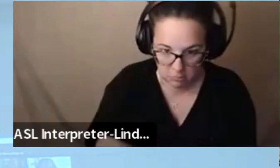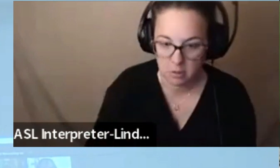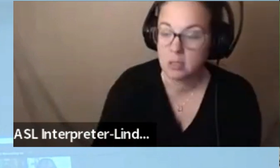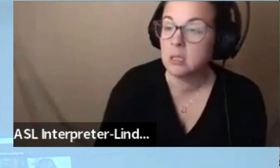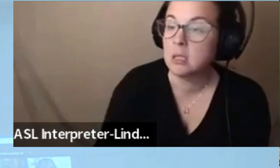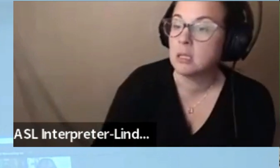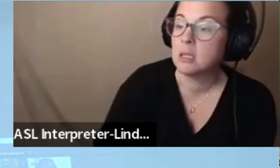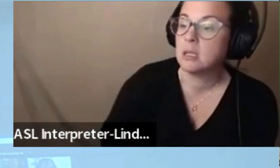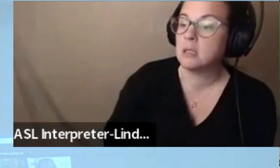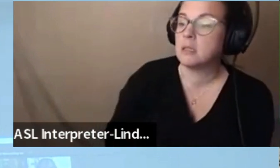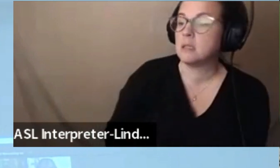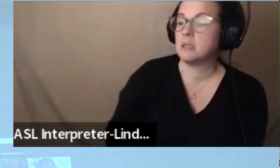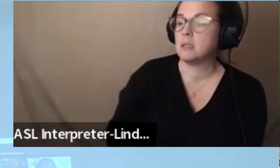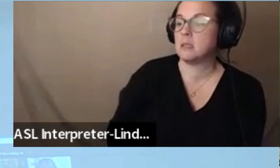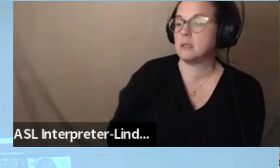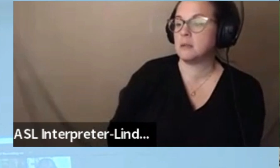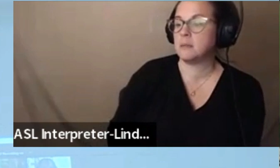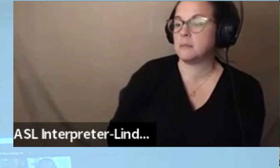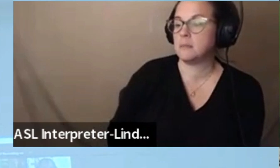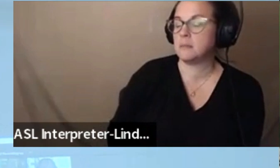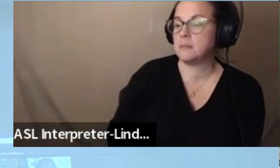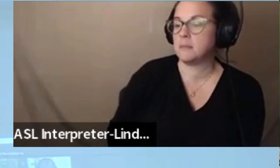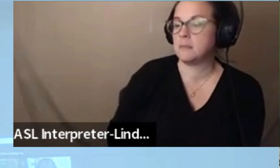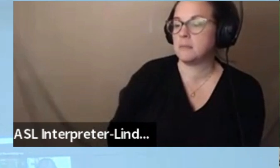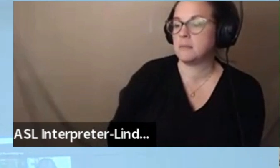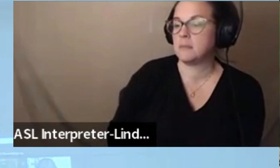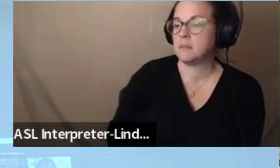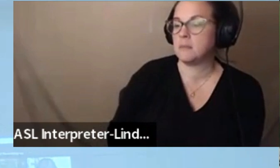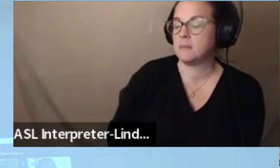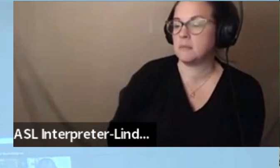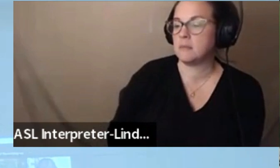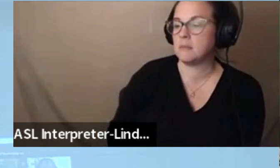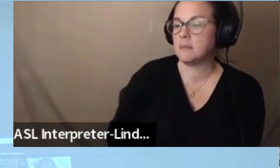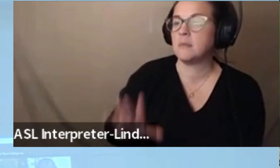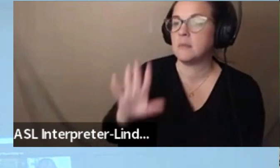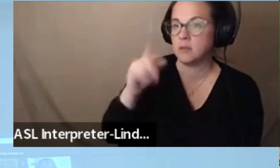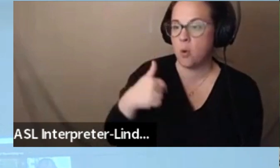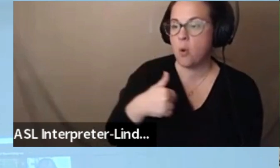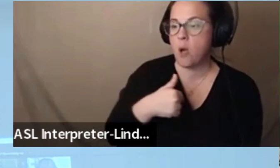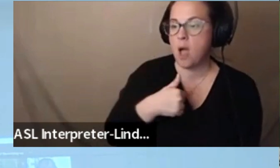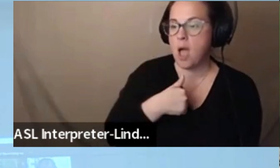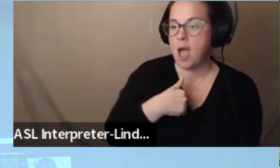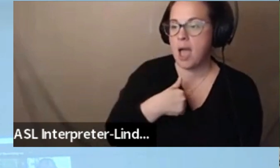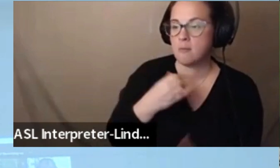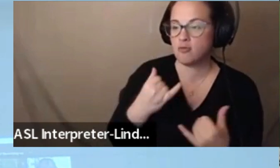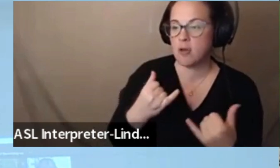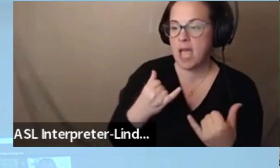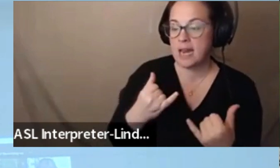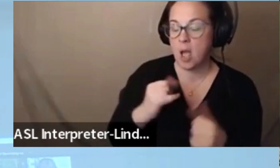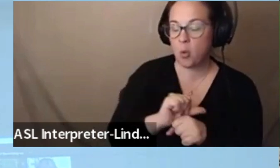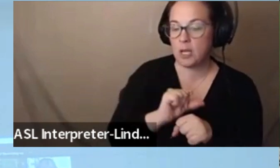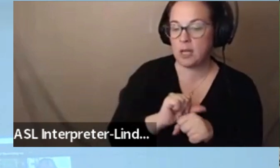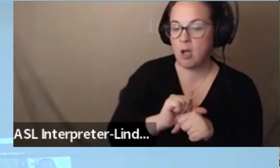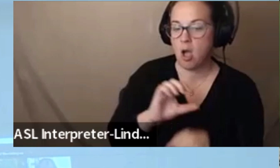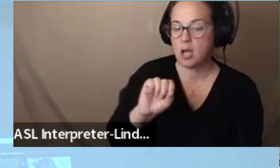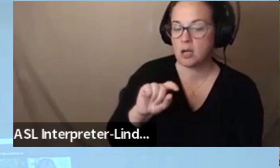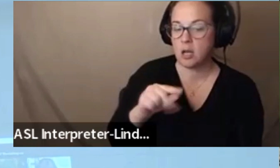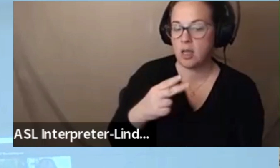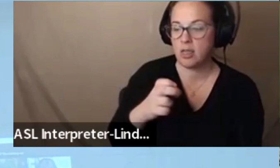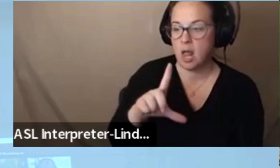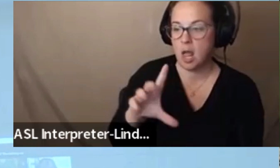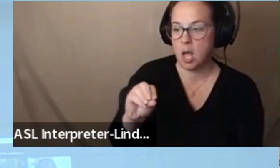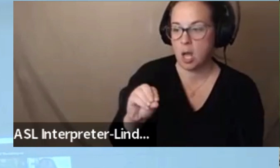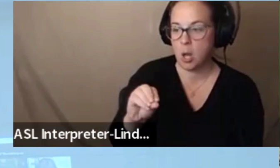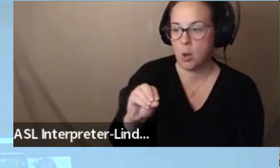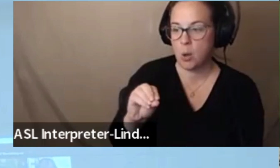I'm interested in what you were saying about authenticity. Yeah. I'm currently queering a fellow,